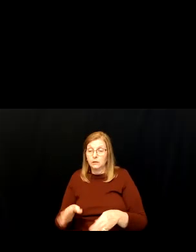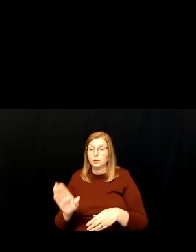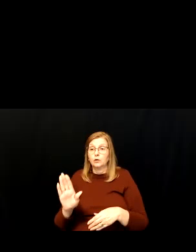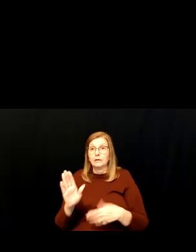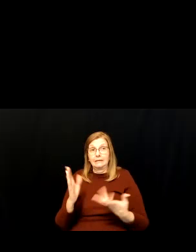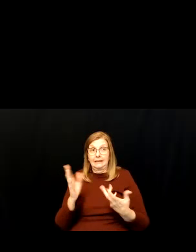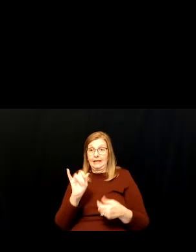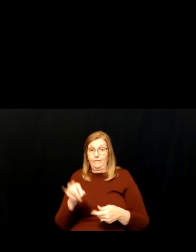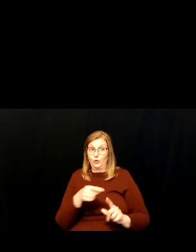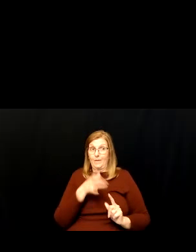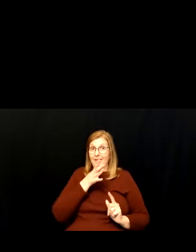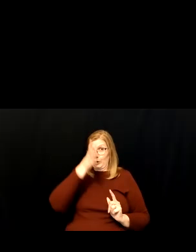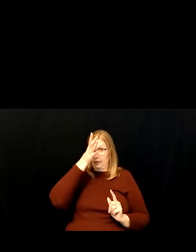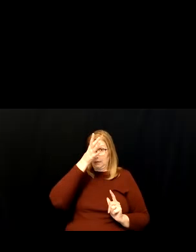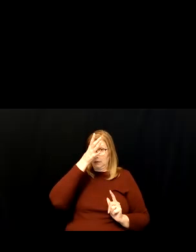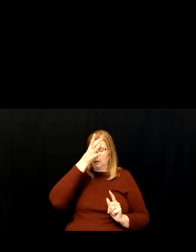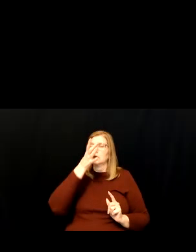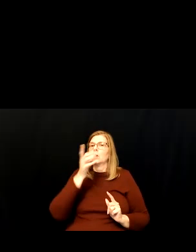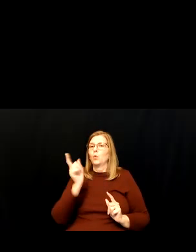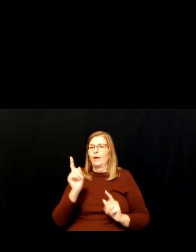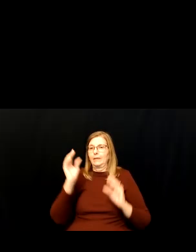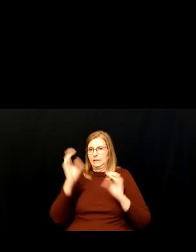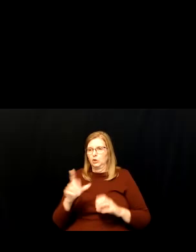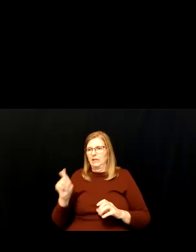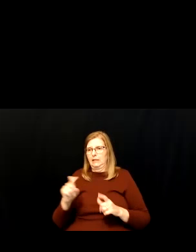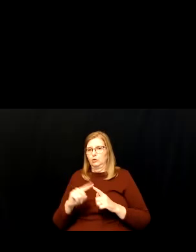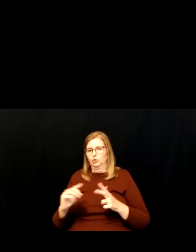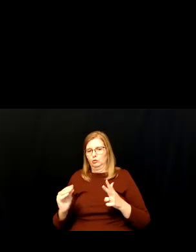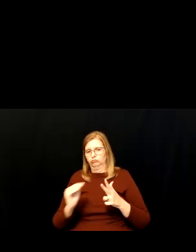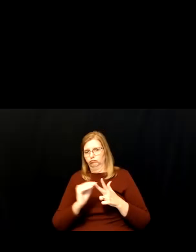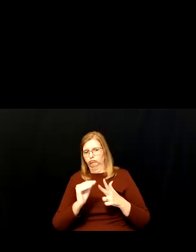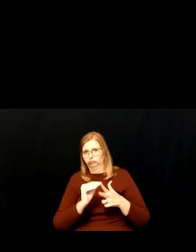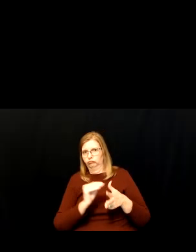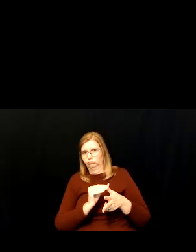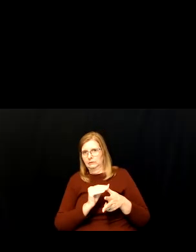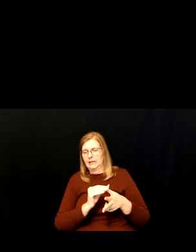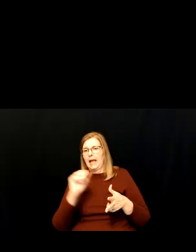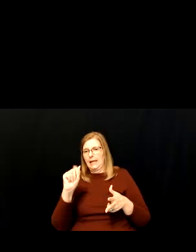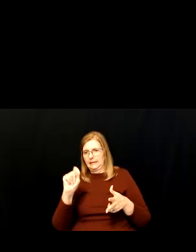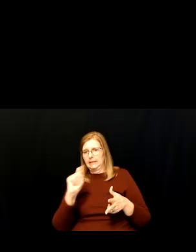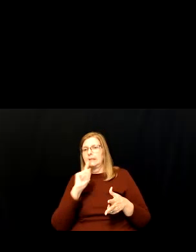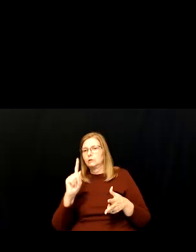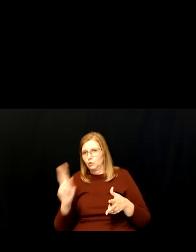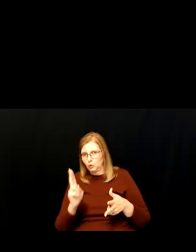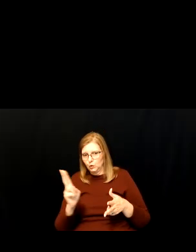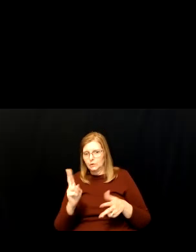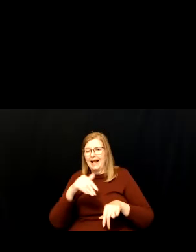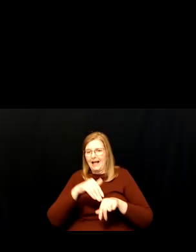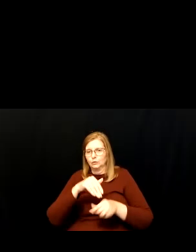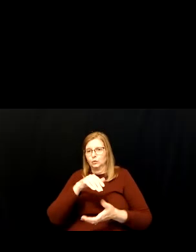if you are a parent attending, where your teacher needs to be addressing that AT is being used at